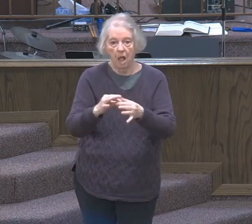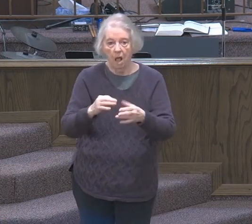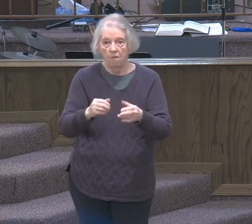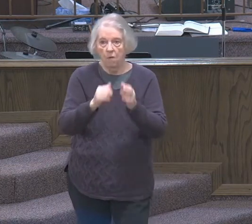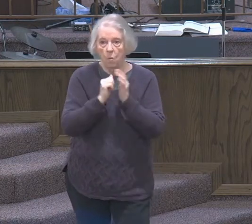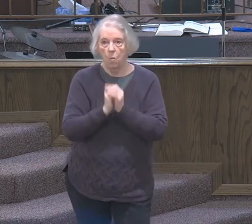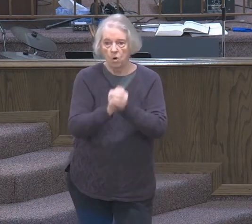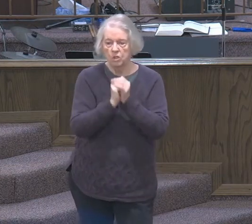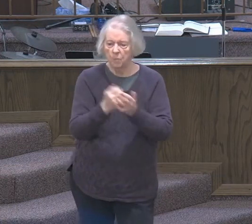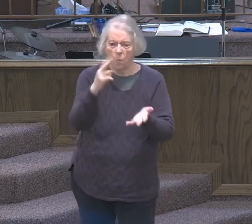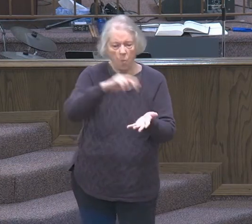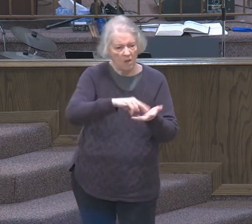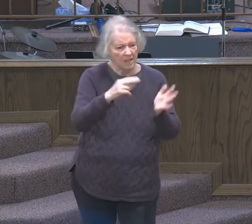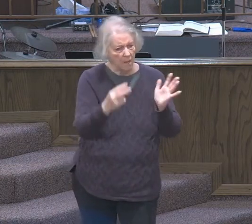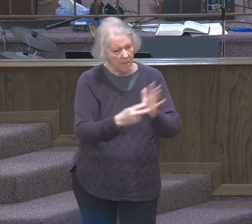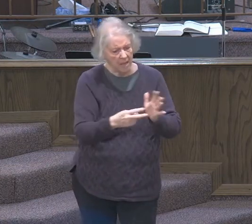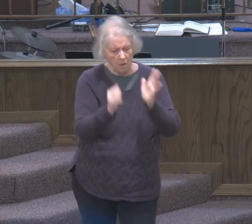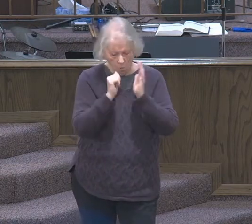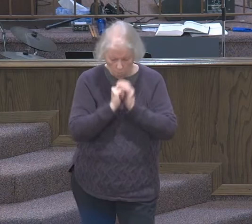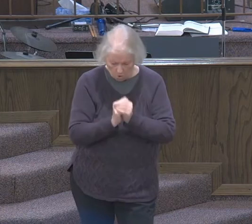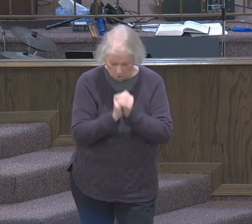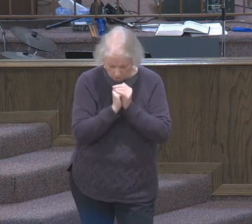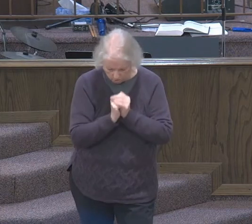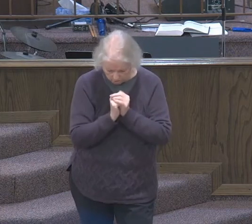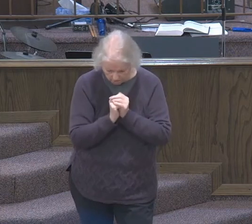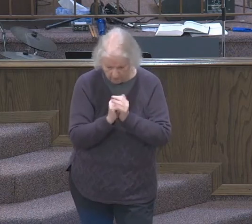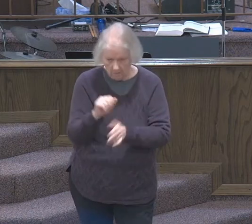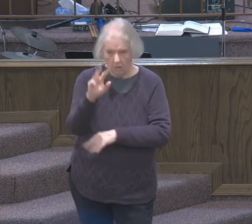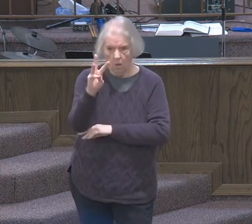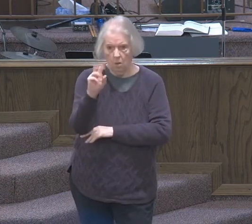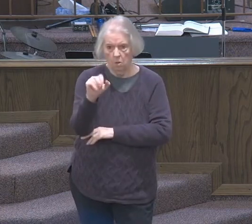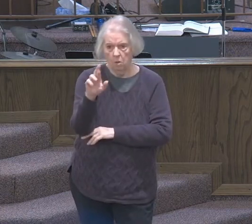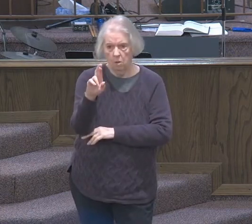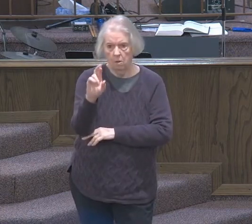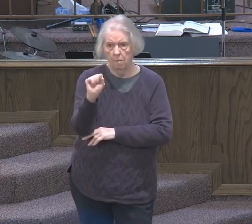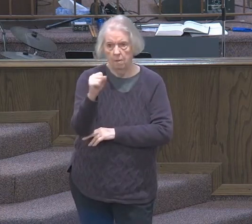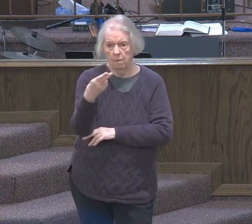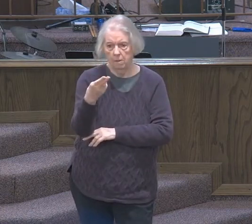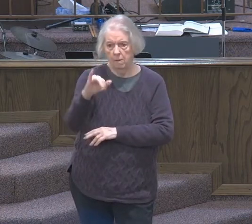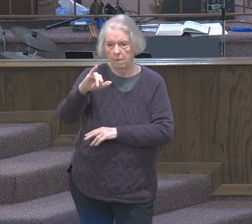What is worship? We ask that question and we think about that.